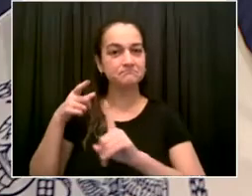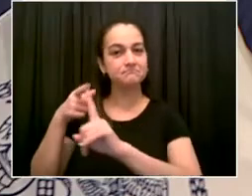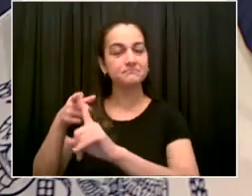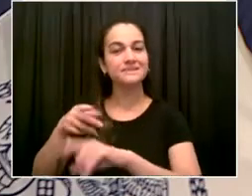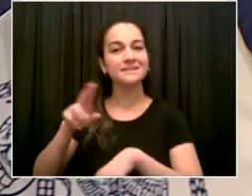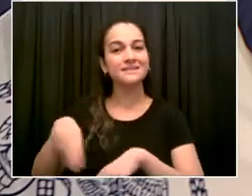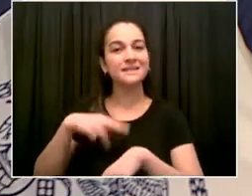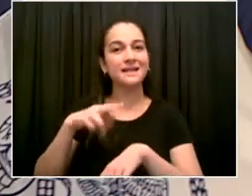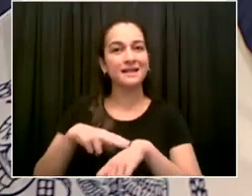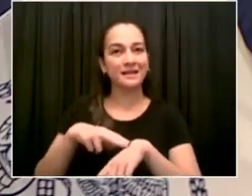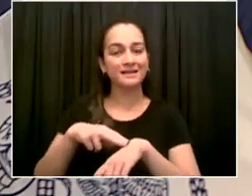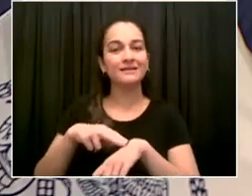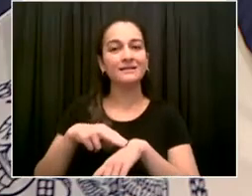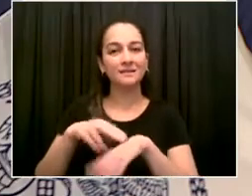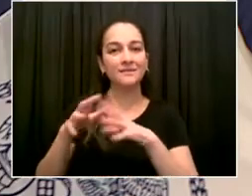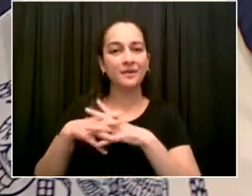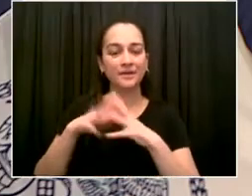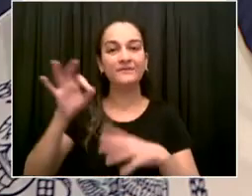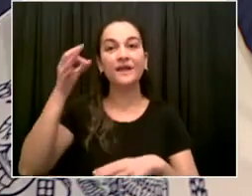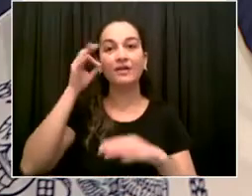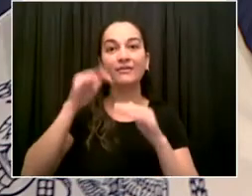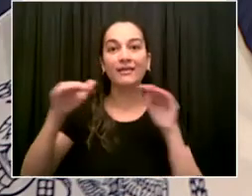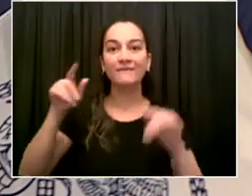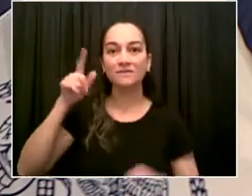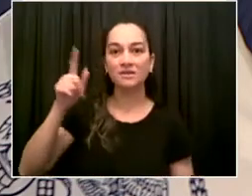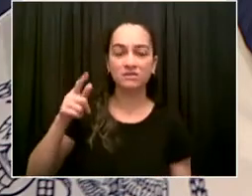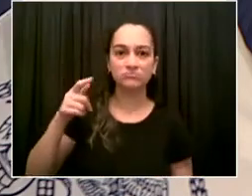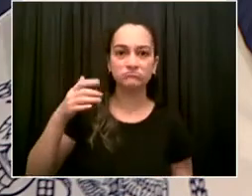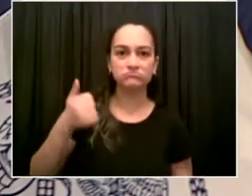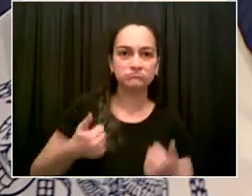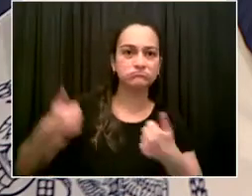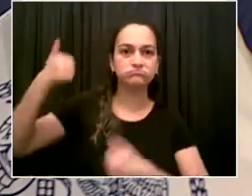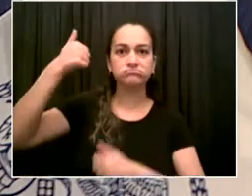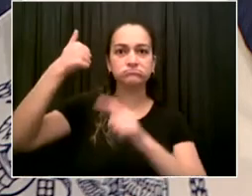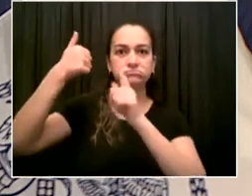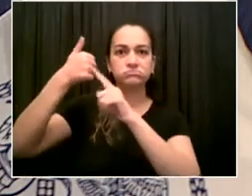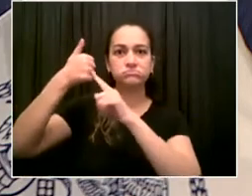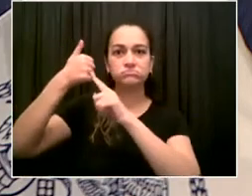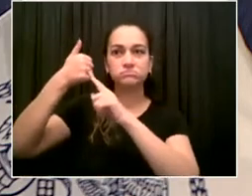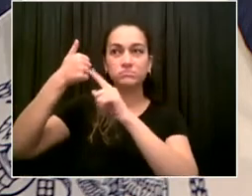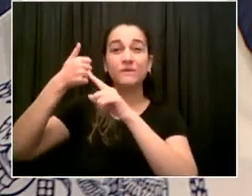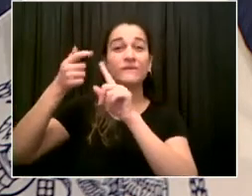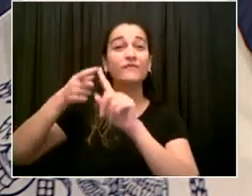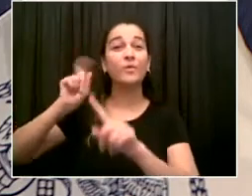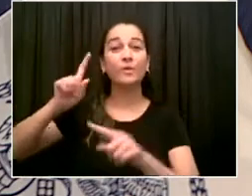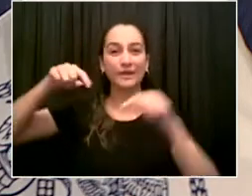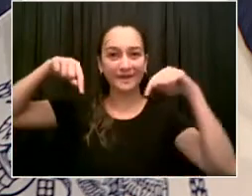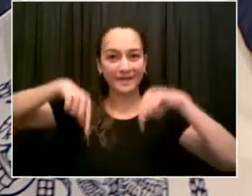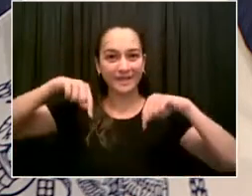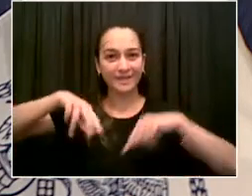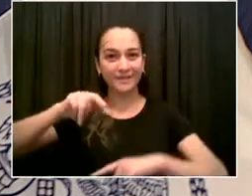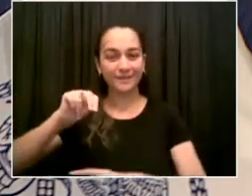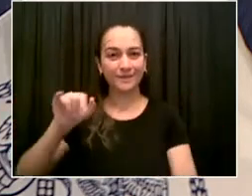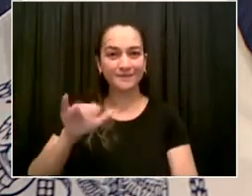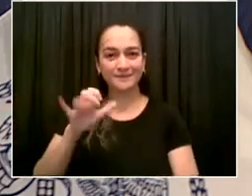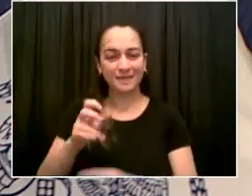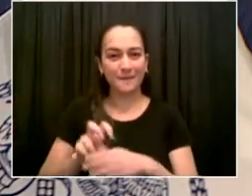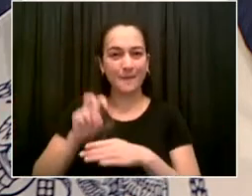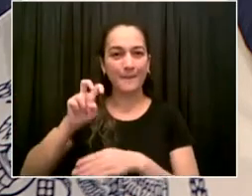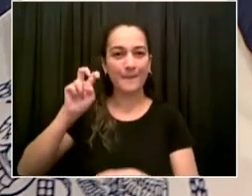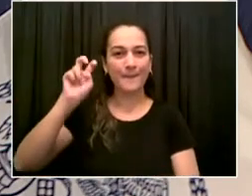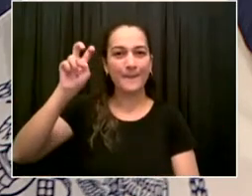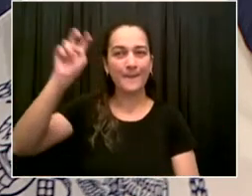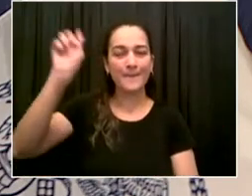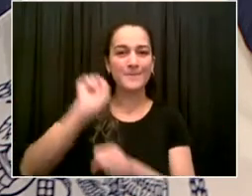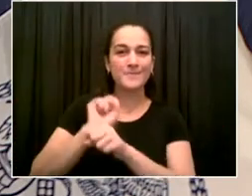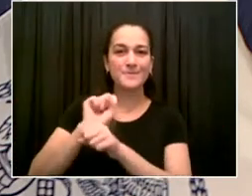here in New York City, but we're so proud of what we see all over the country. A group of leaders who determined to change the national